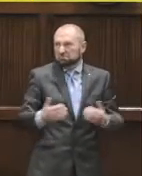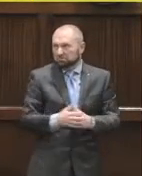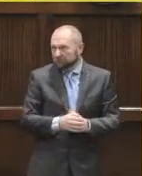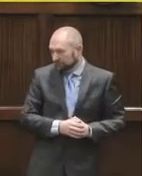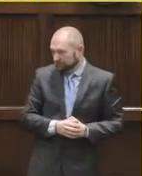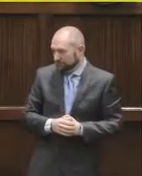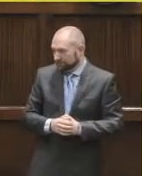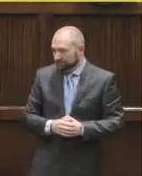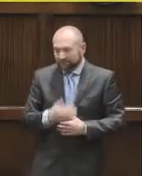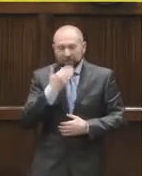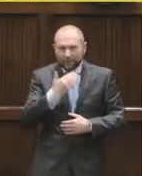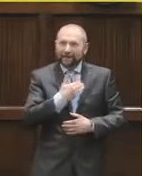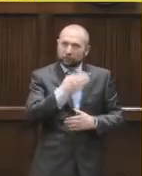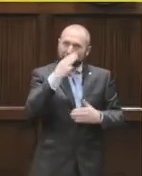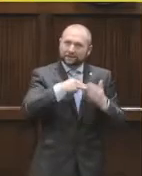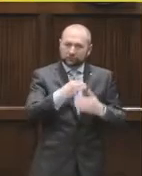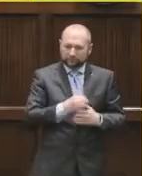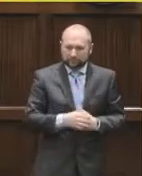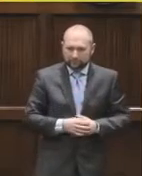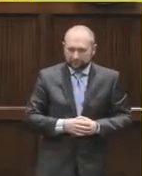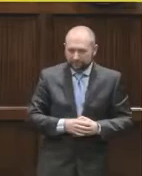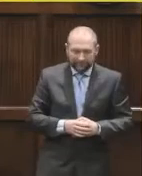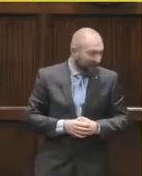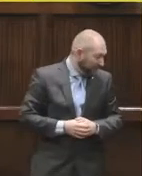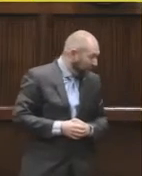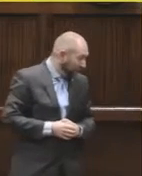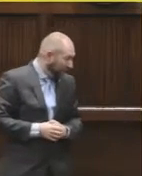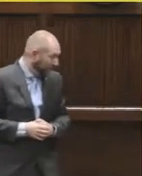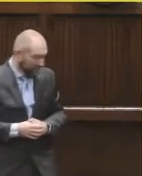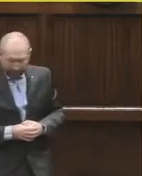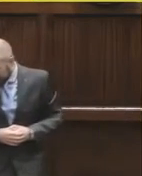the bill better. So, Cormac. Thank you, Deputy Murphy-O'Mahony.